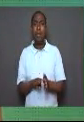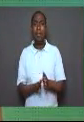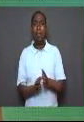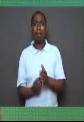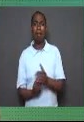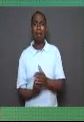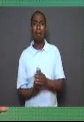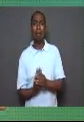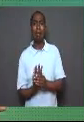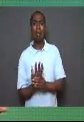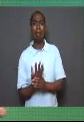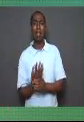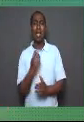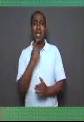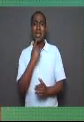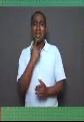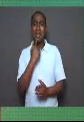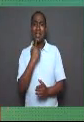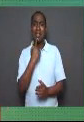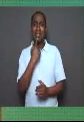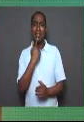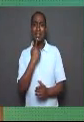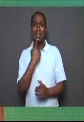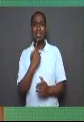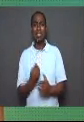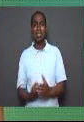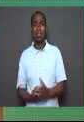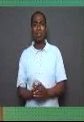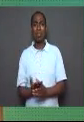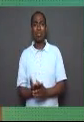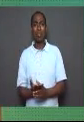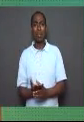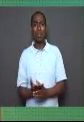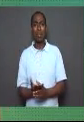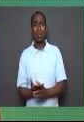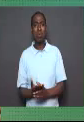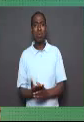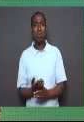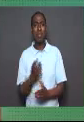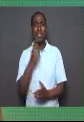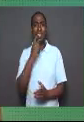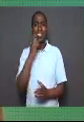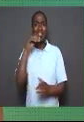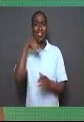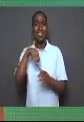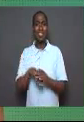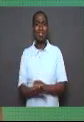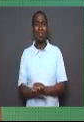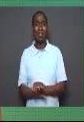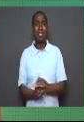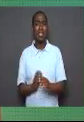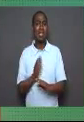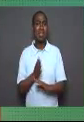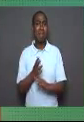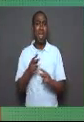grow, and the acid they produce eats away at the tooth until they reach